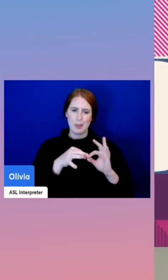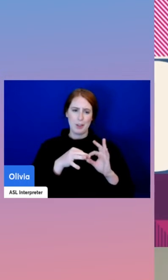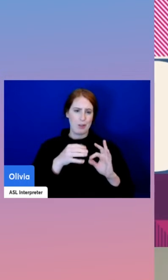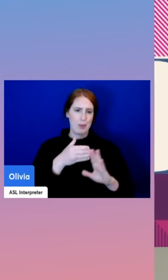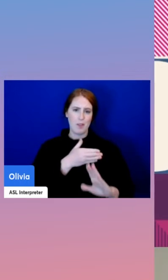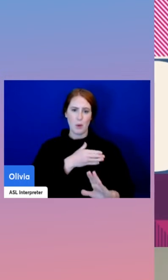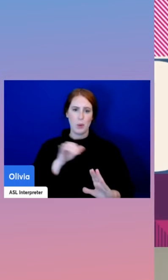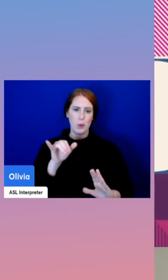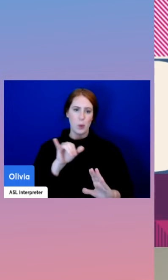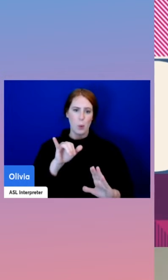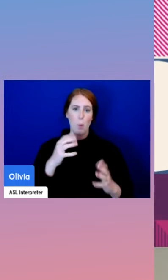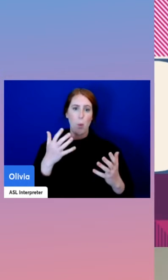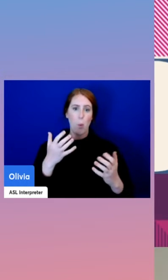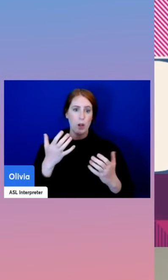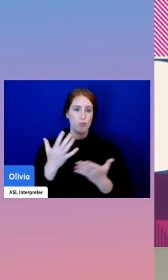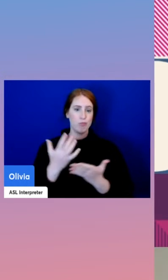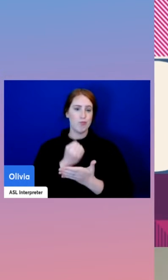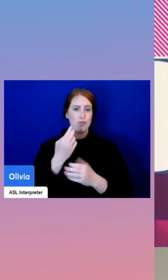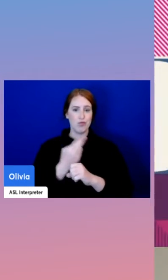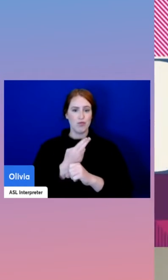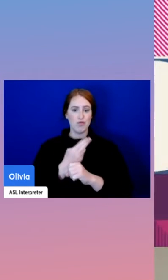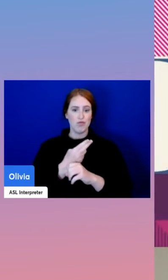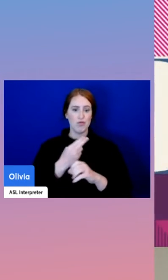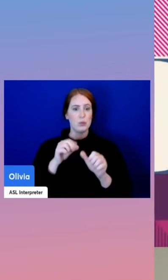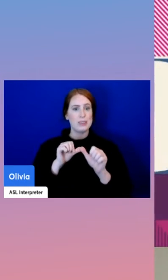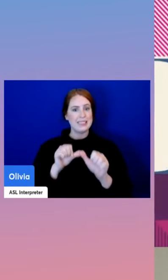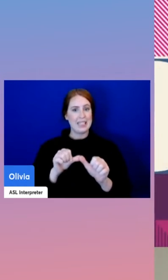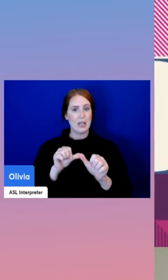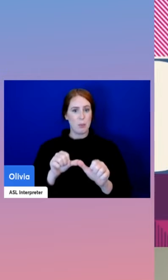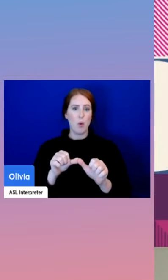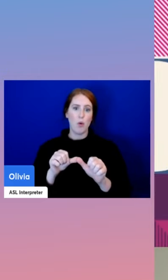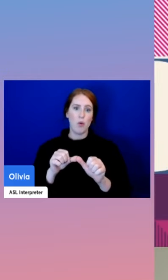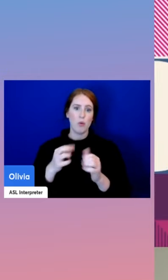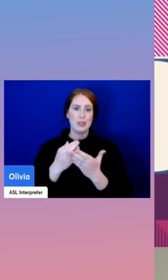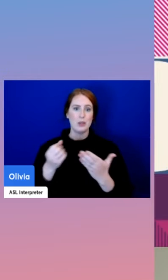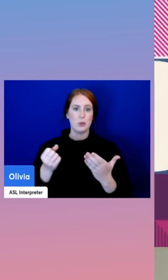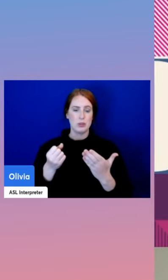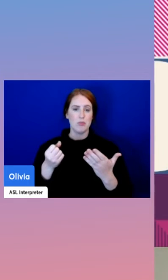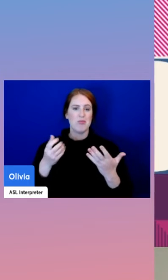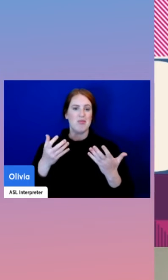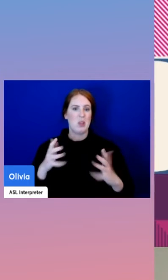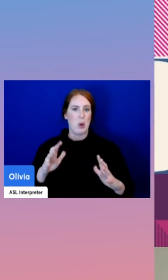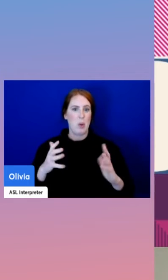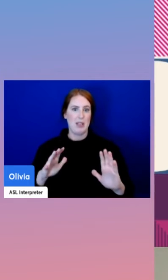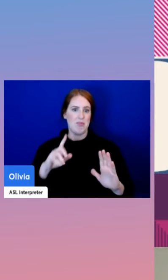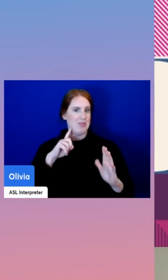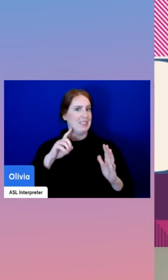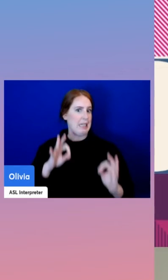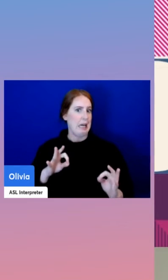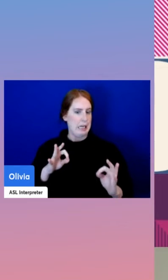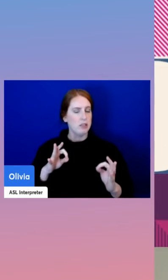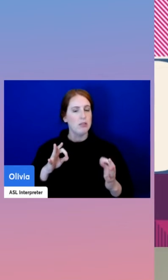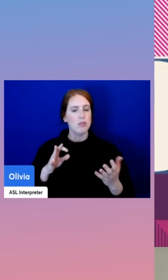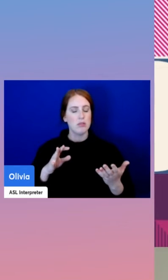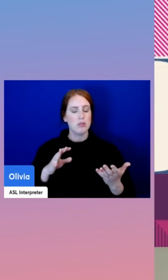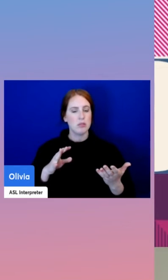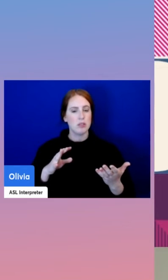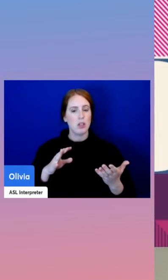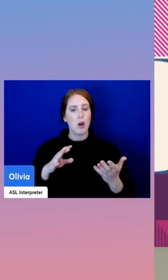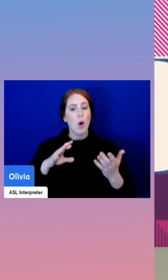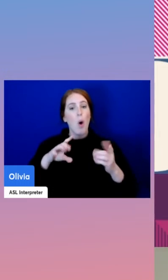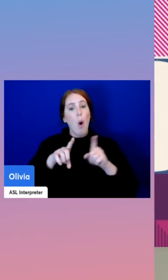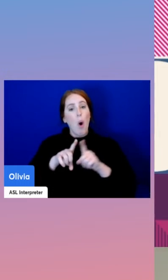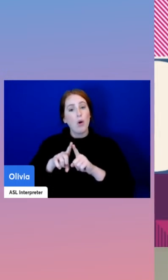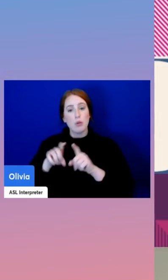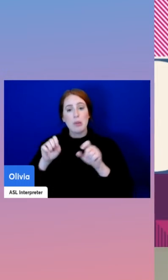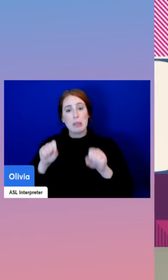make use of the sustainable resources that's currently already evident there. But what we can then also do is that